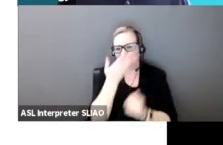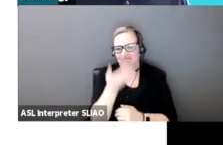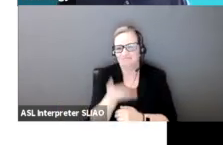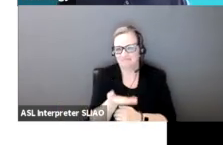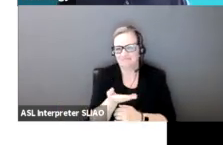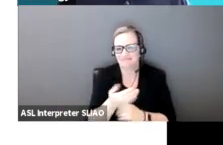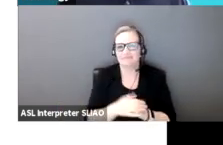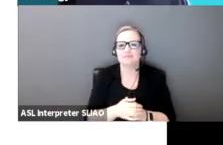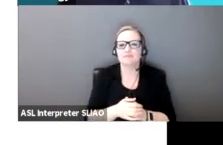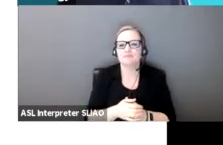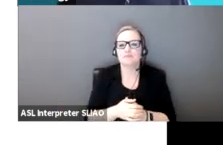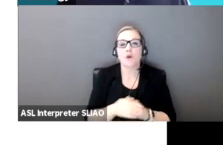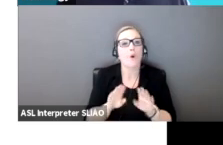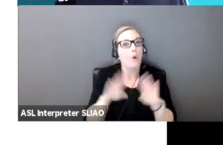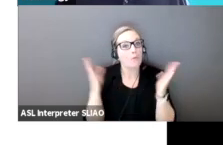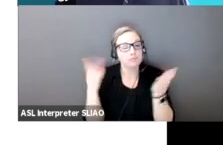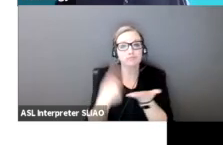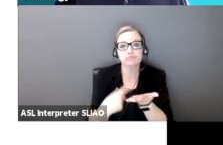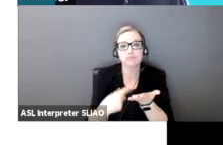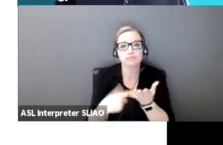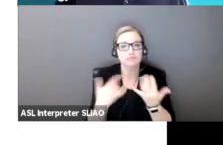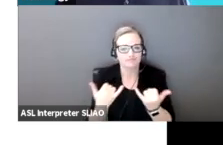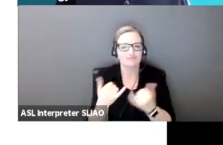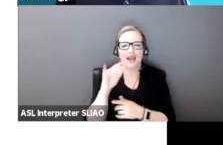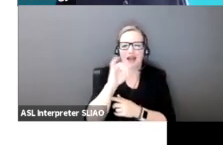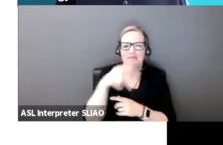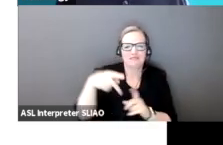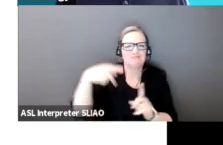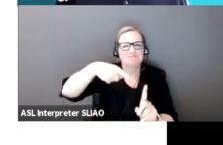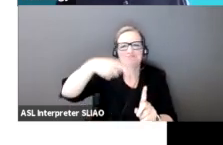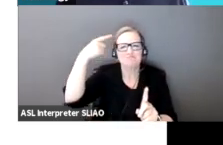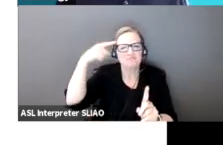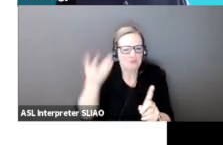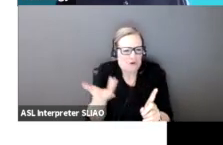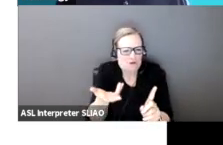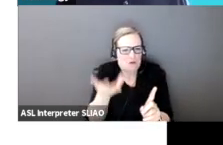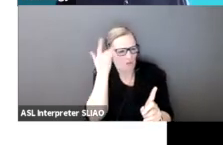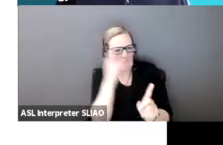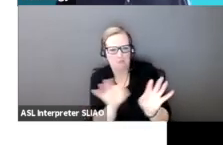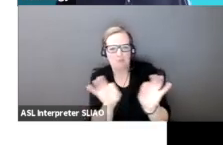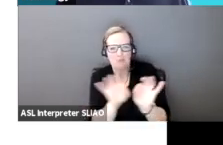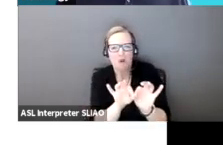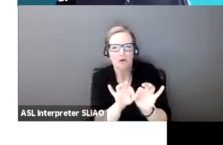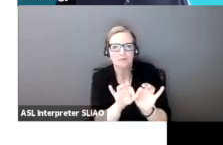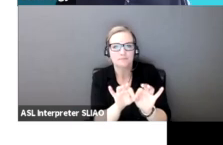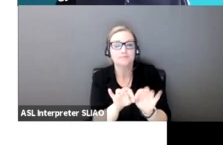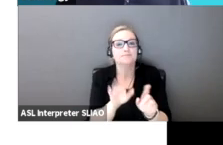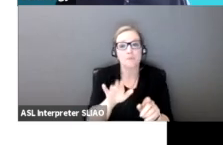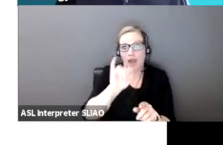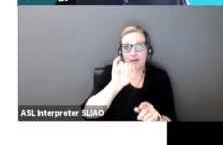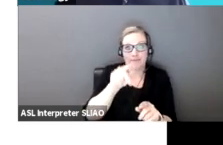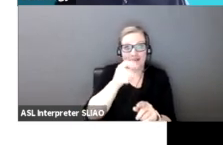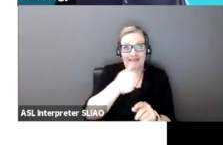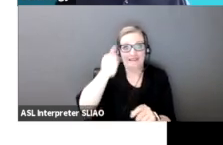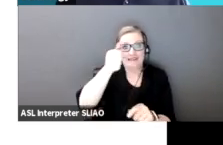its value. Then we're going to talk about the different forms of IP. Then we're going to